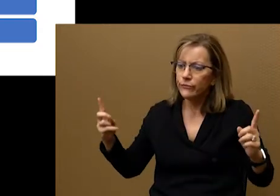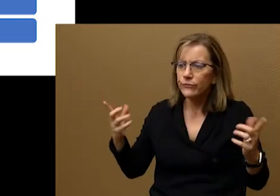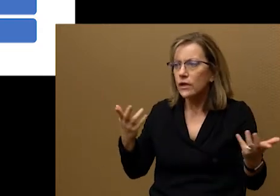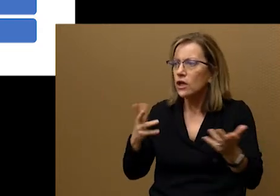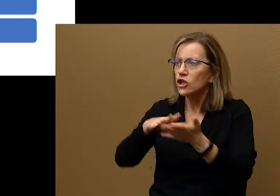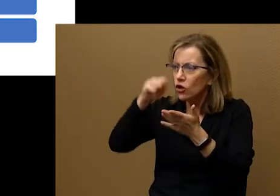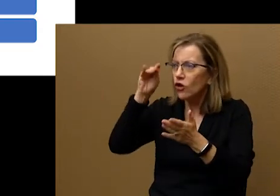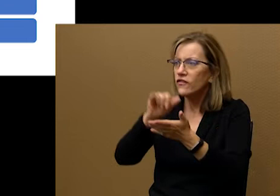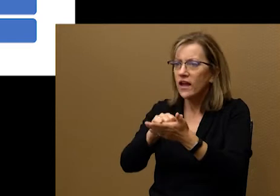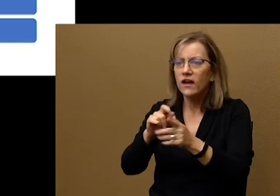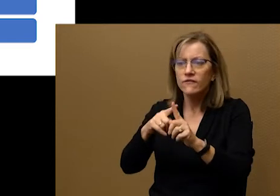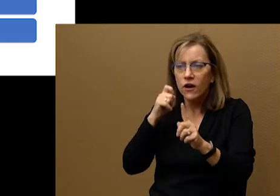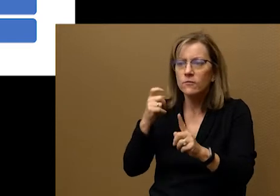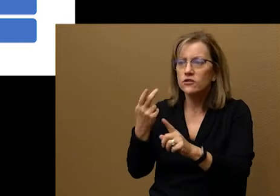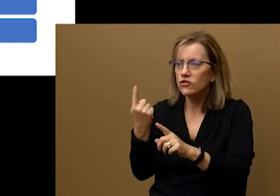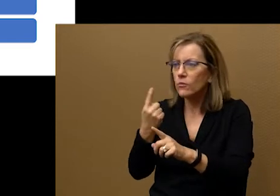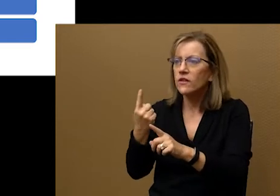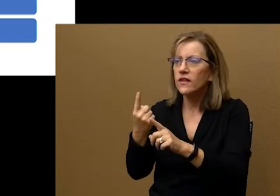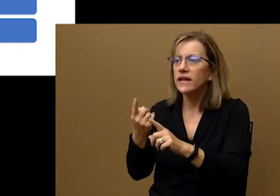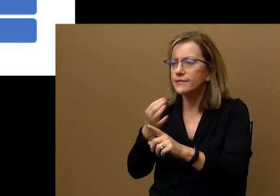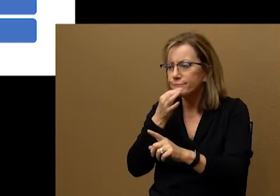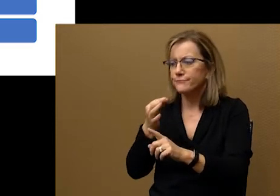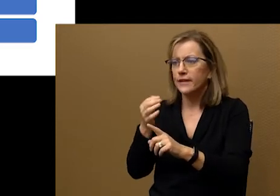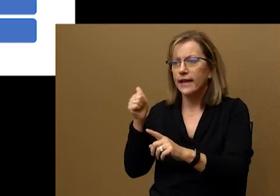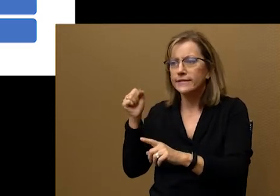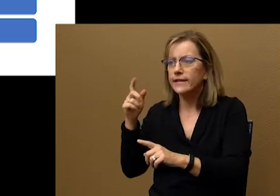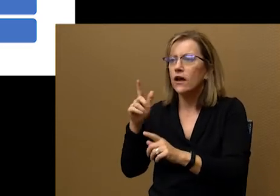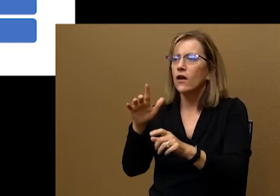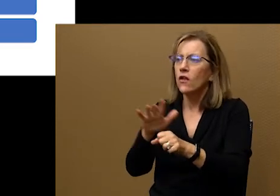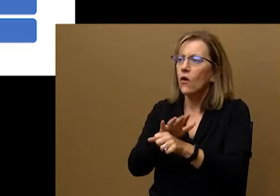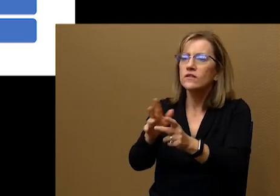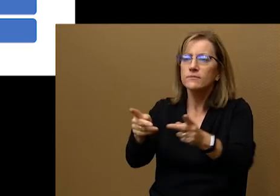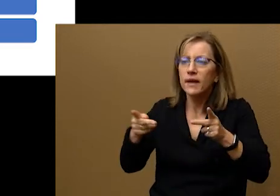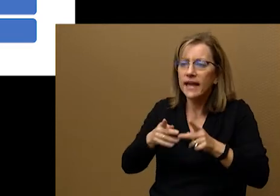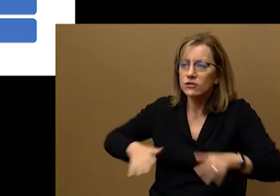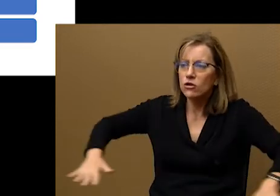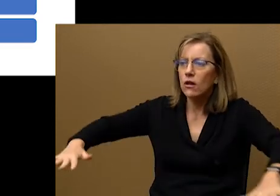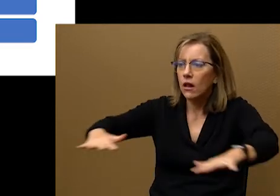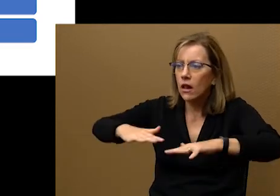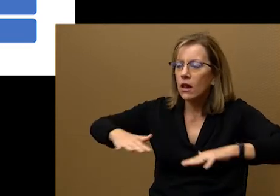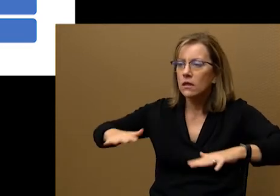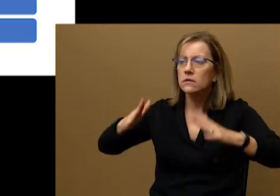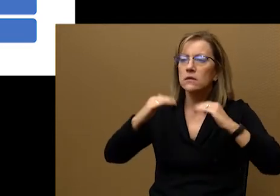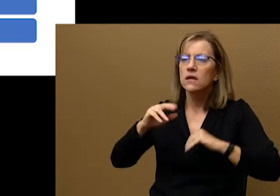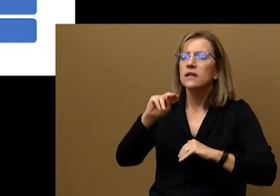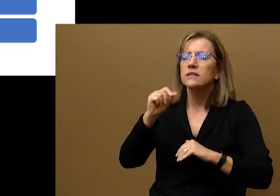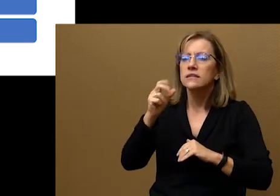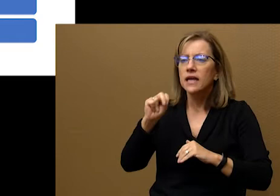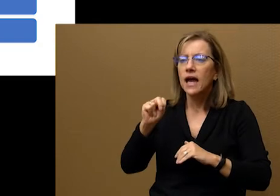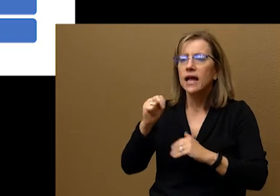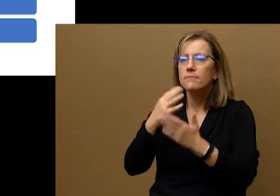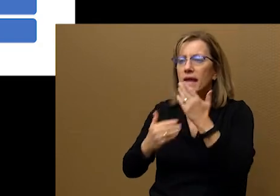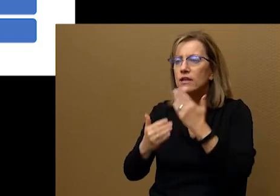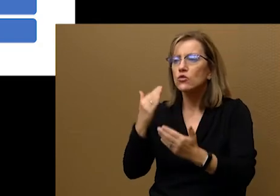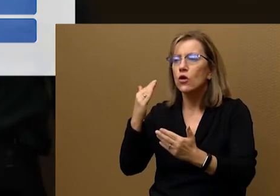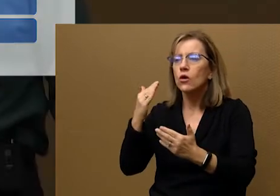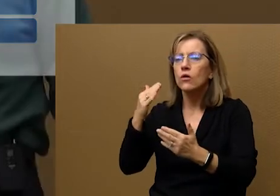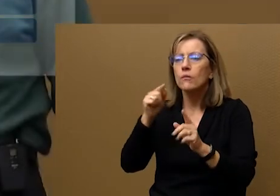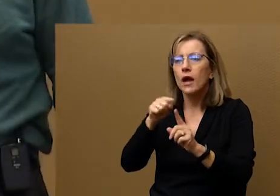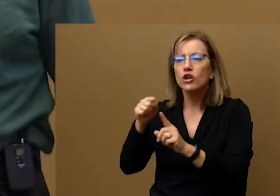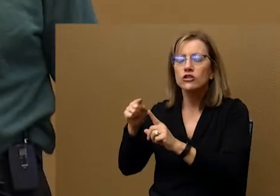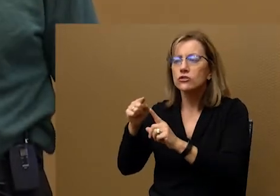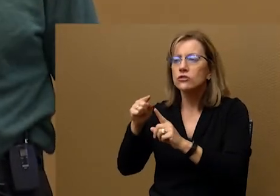learn that. You learn that from ASL users, the whole spatial dimension of ASL. Non-manual markers, no